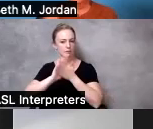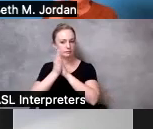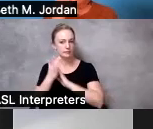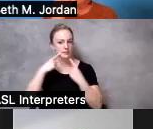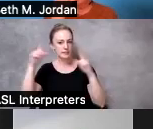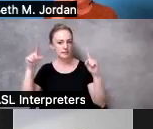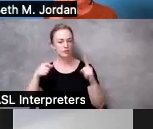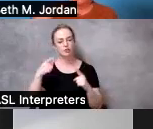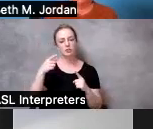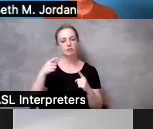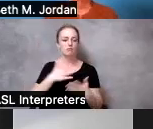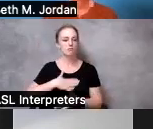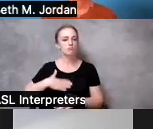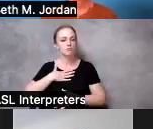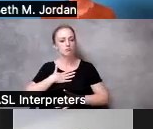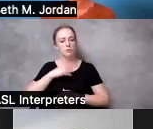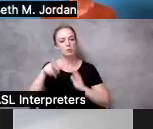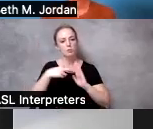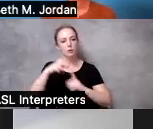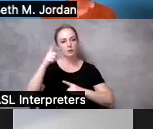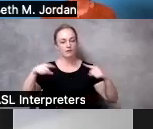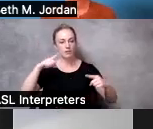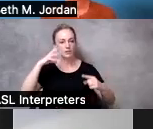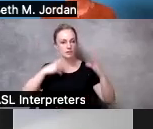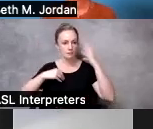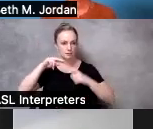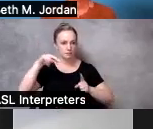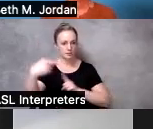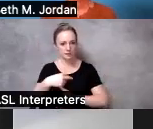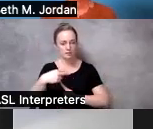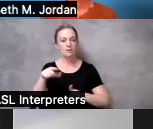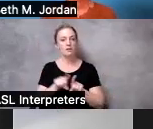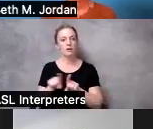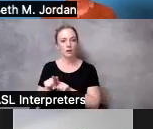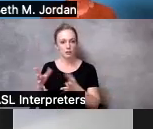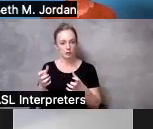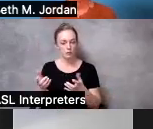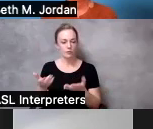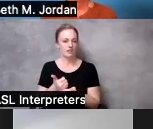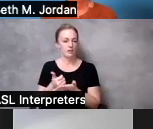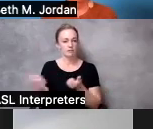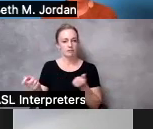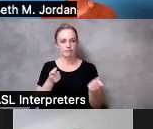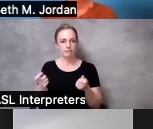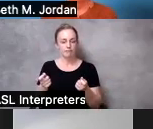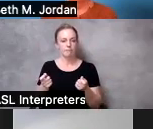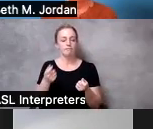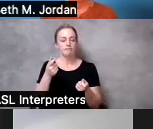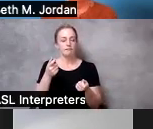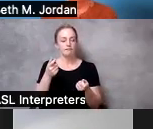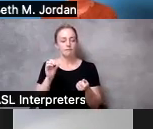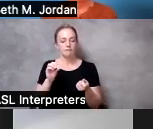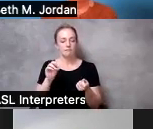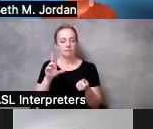of diverse perspectives, along with the value of lived experience in facilitating improved outcomes and well-being. Tammy has a